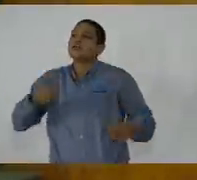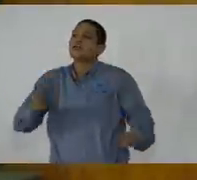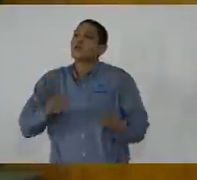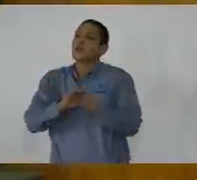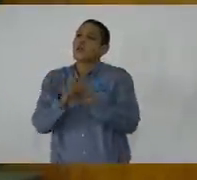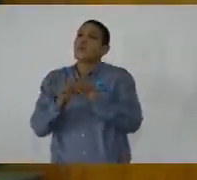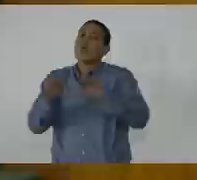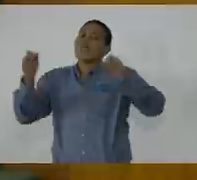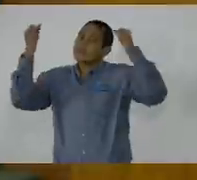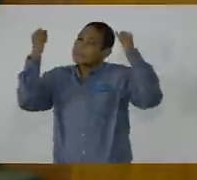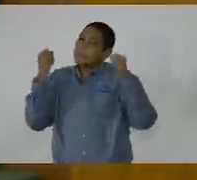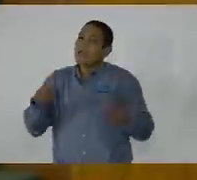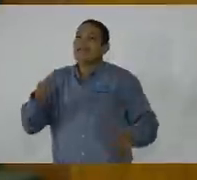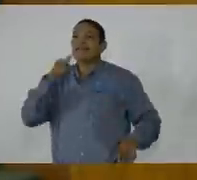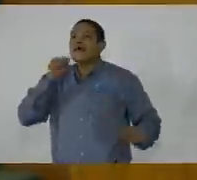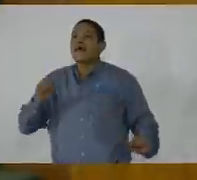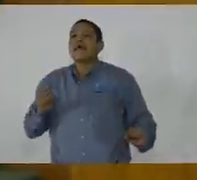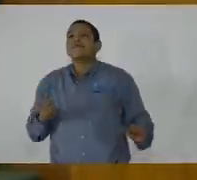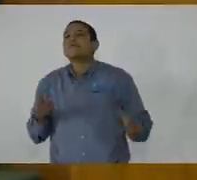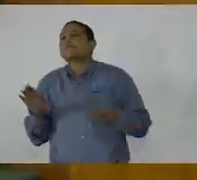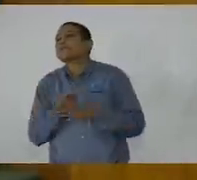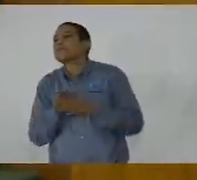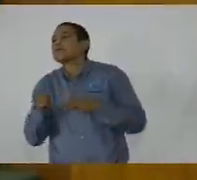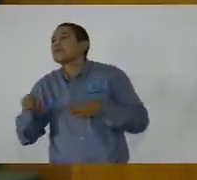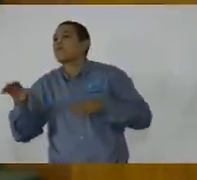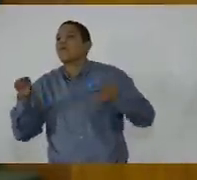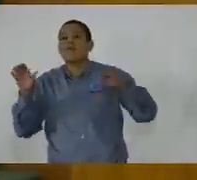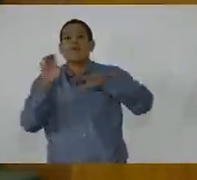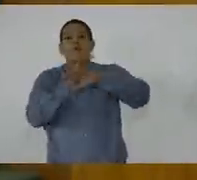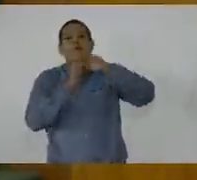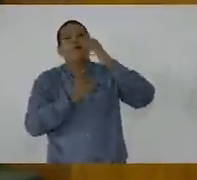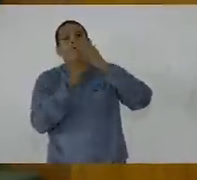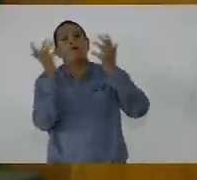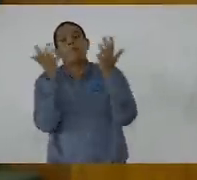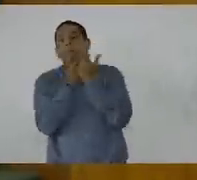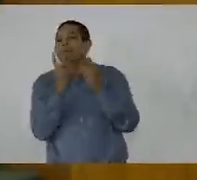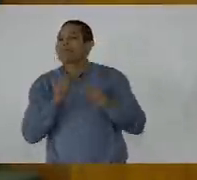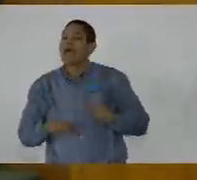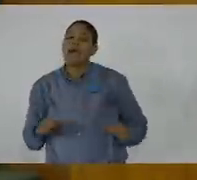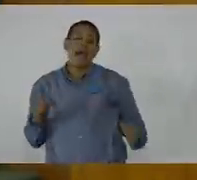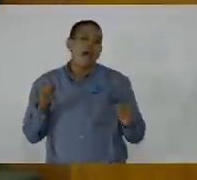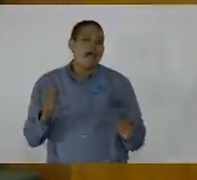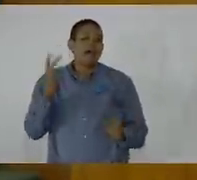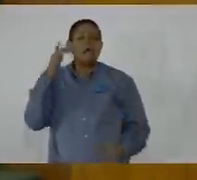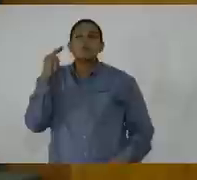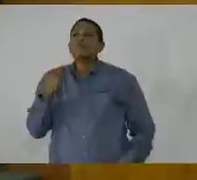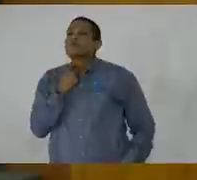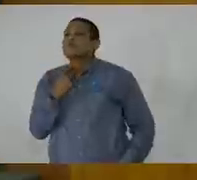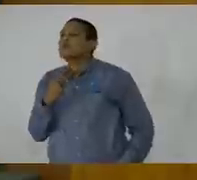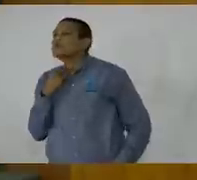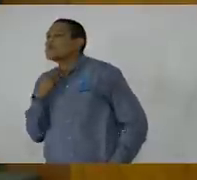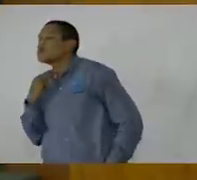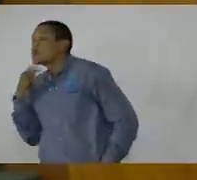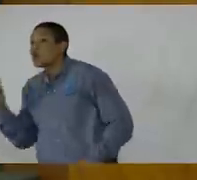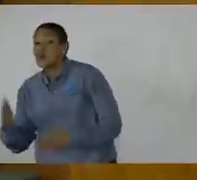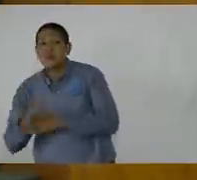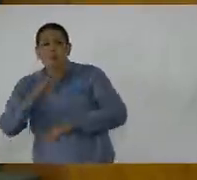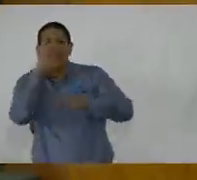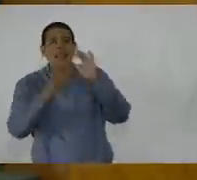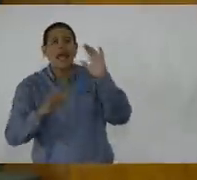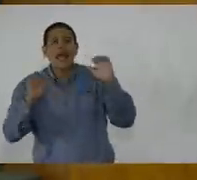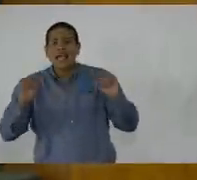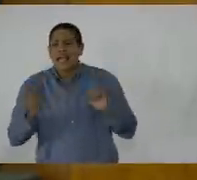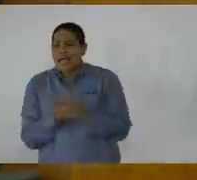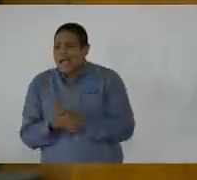pandemic, many were unable to move their business to the digital space as they were constrained by lack of